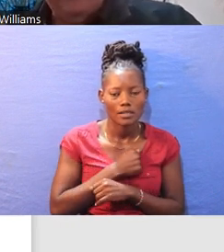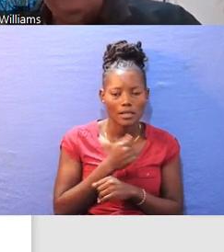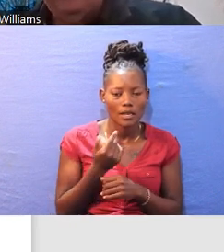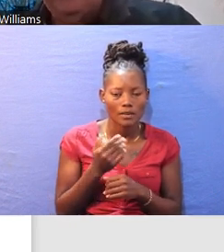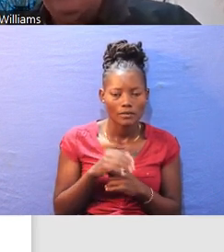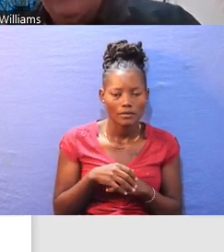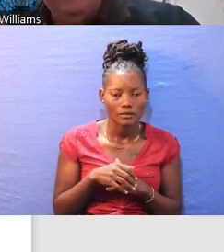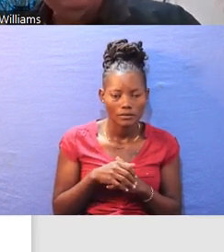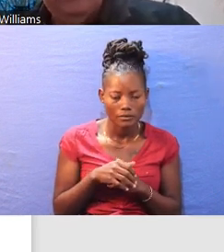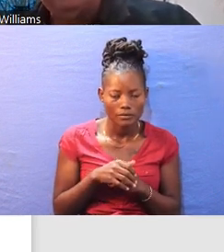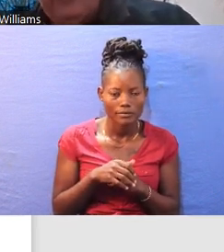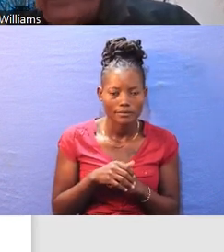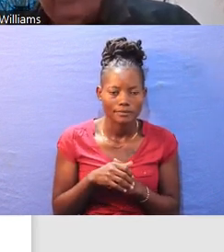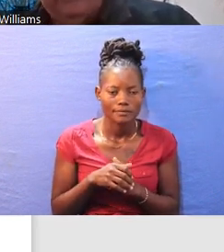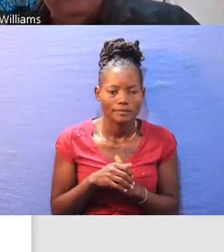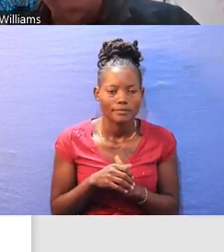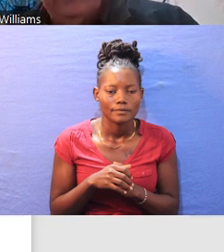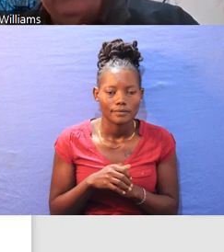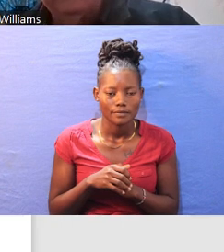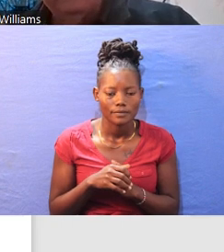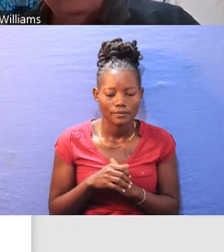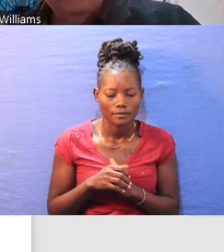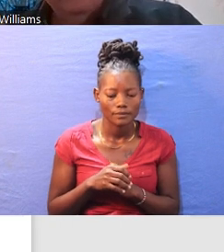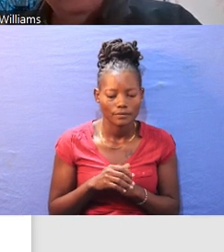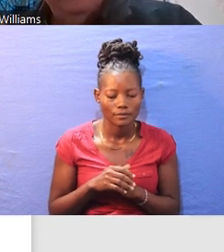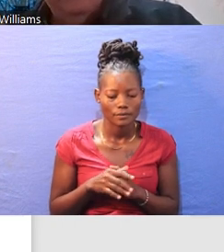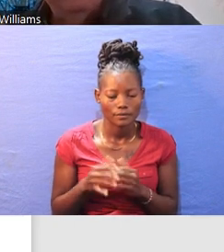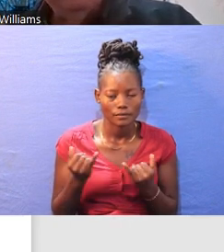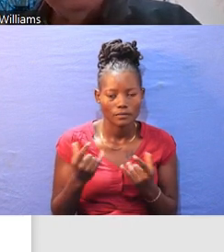on Saturday. I like to take Sunday totally off regardless.